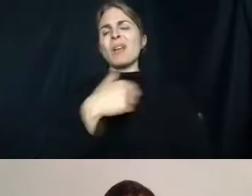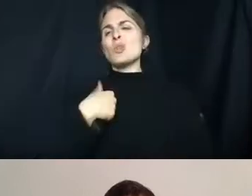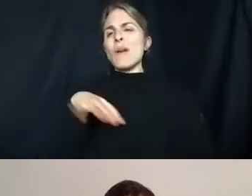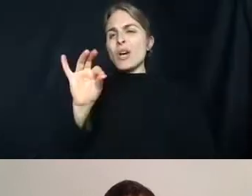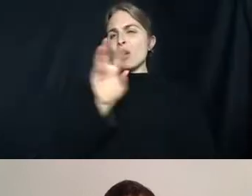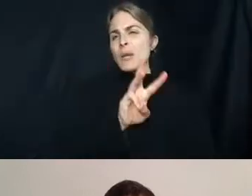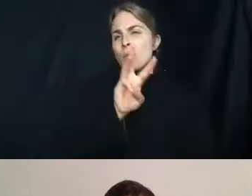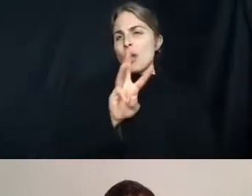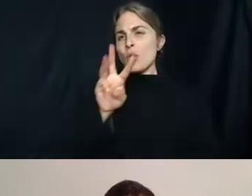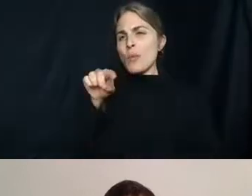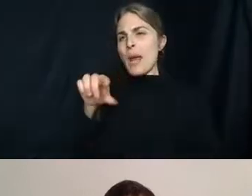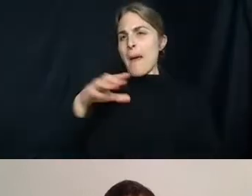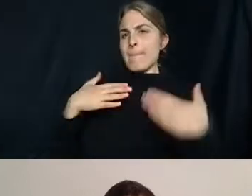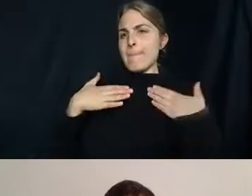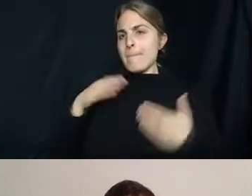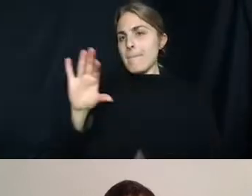www.bodyhonornutrition.com.